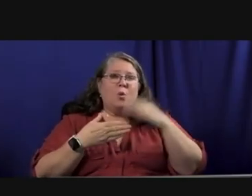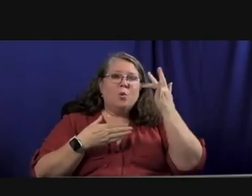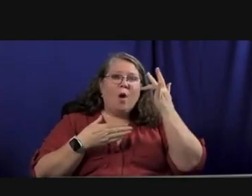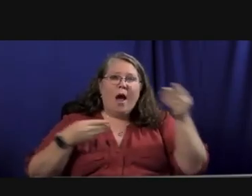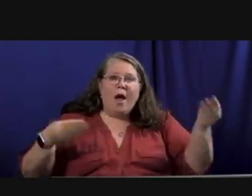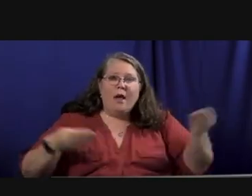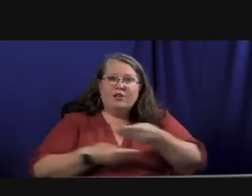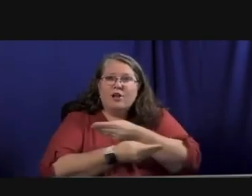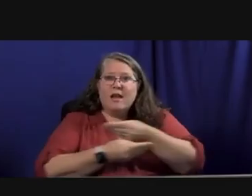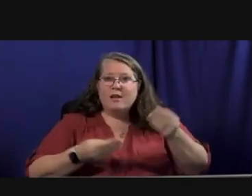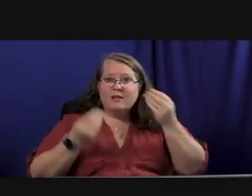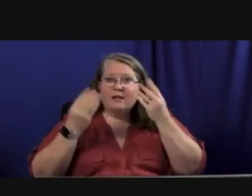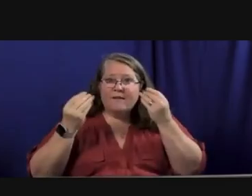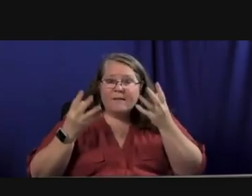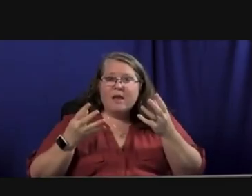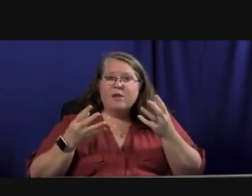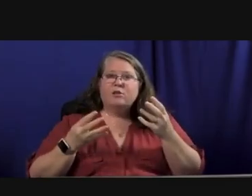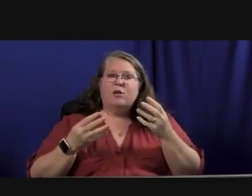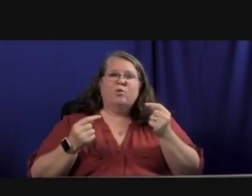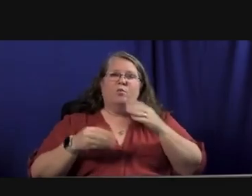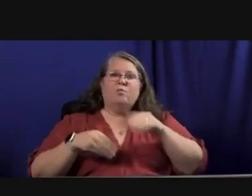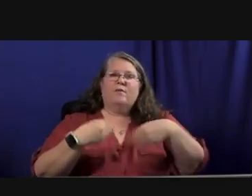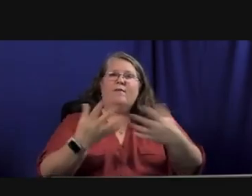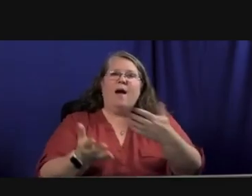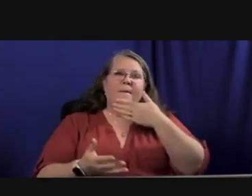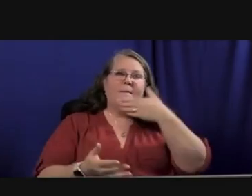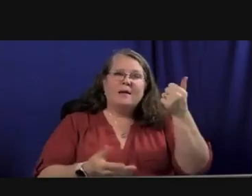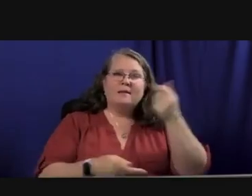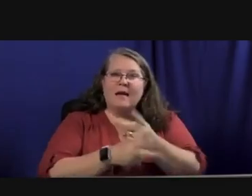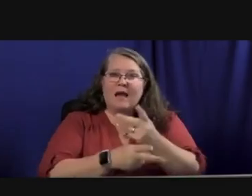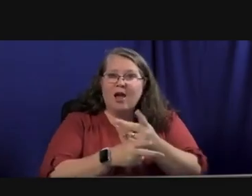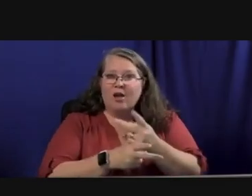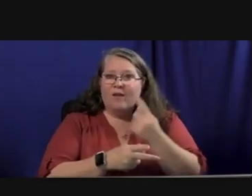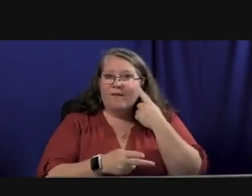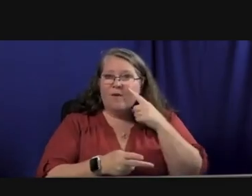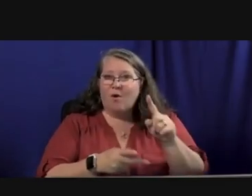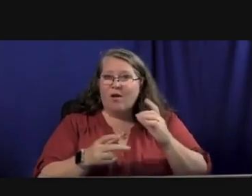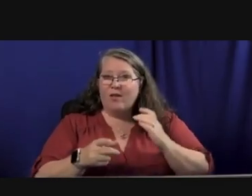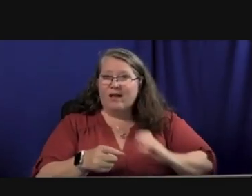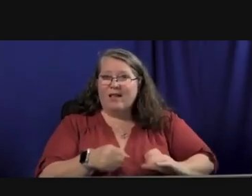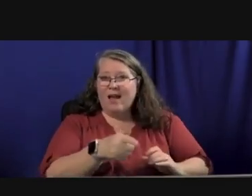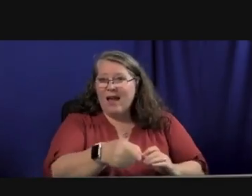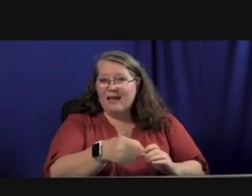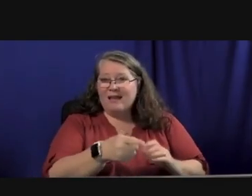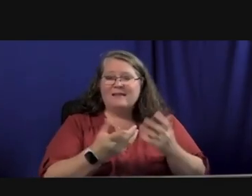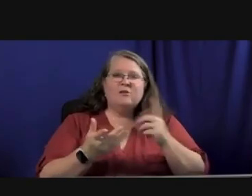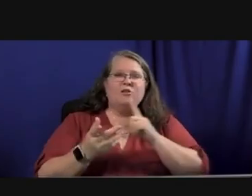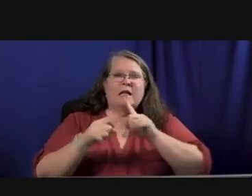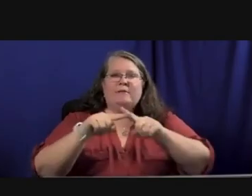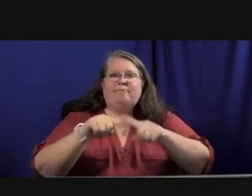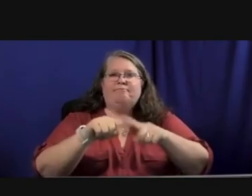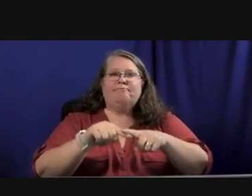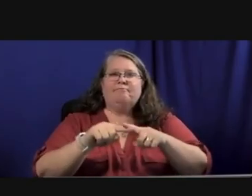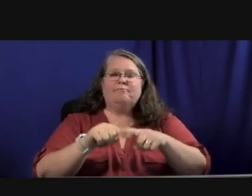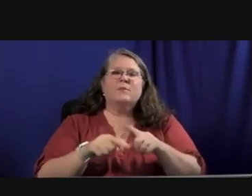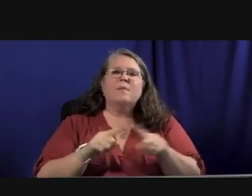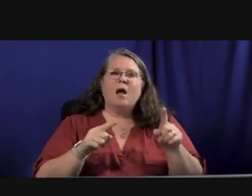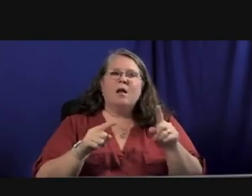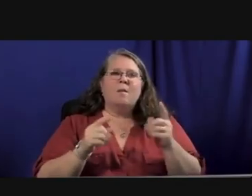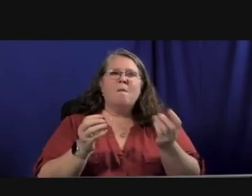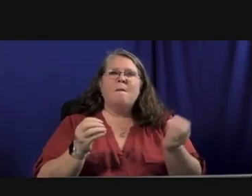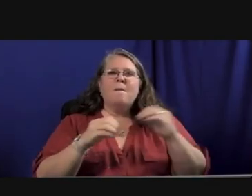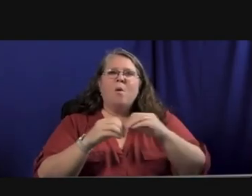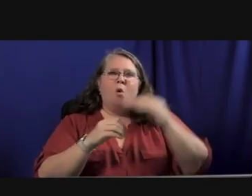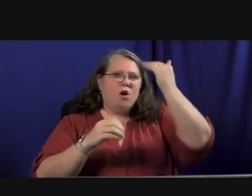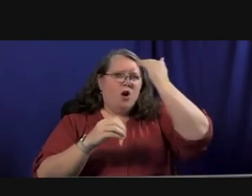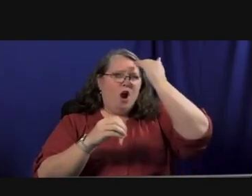a little bit more flexible, because you would have to exchange information to provide better care for that consumer. It